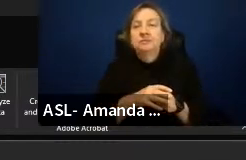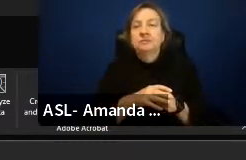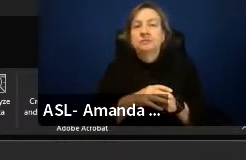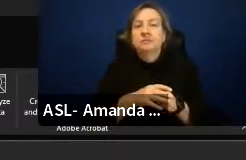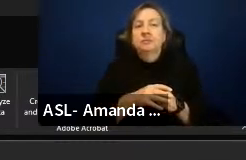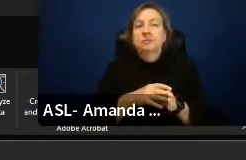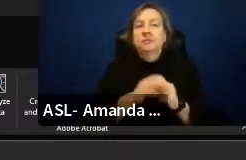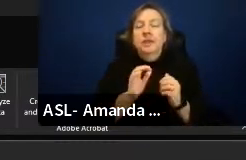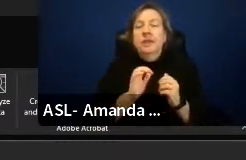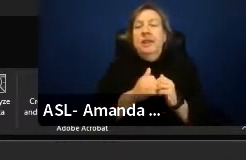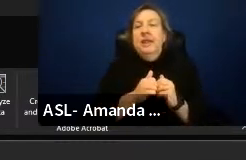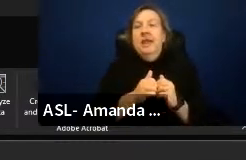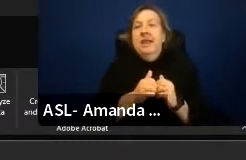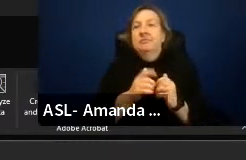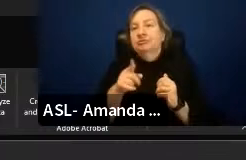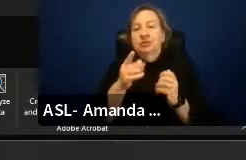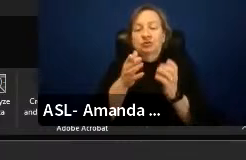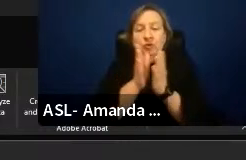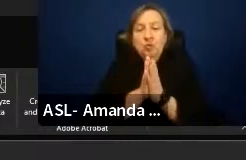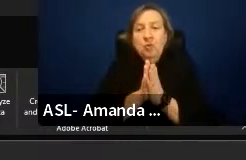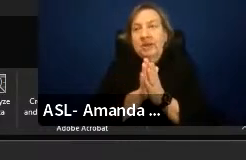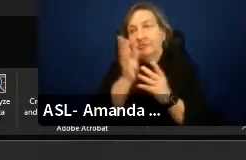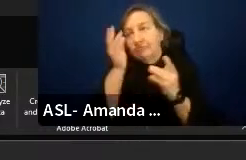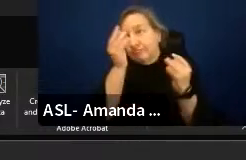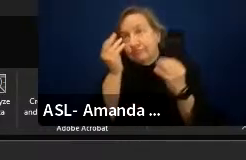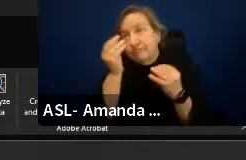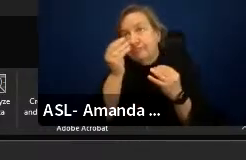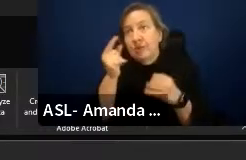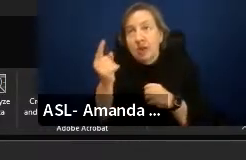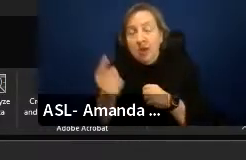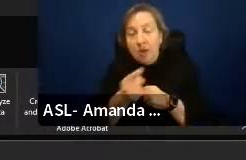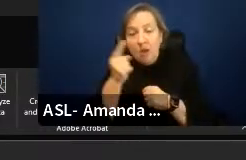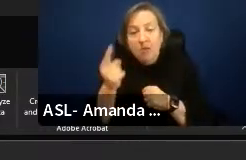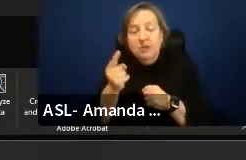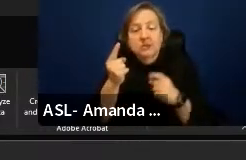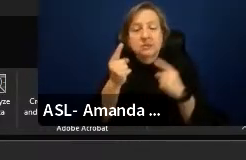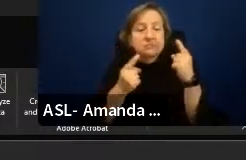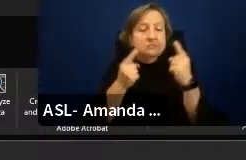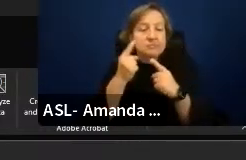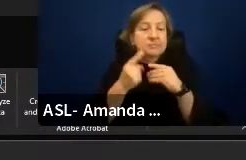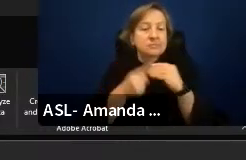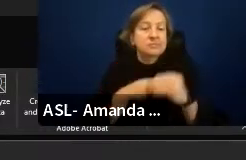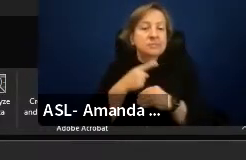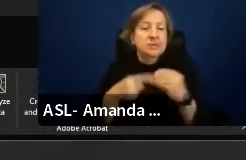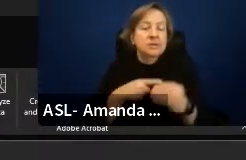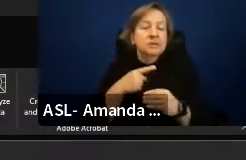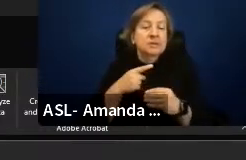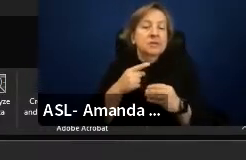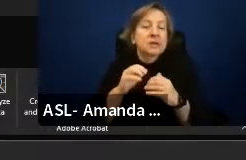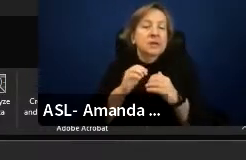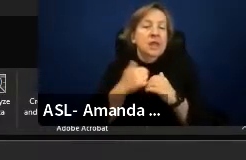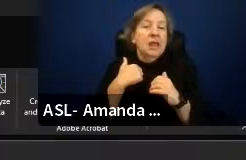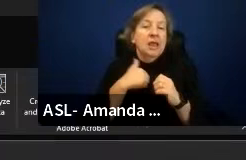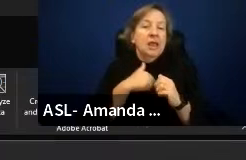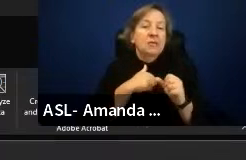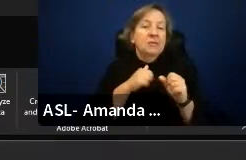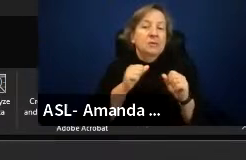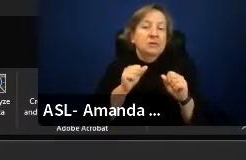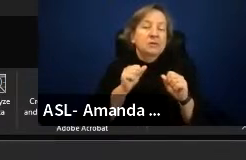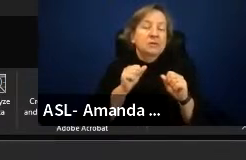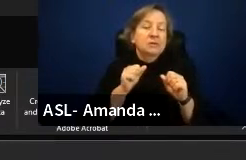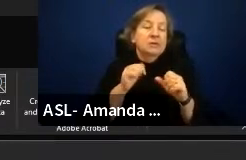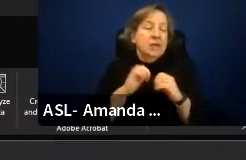just a request and a consideration to always be considering how can